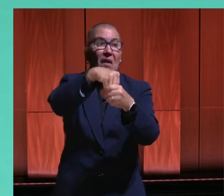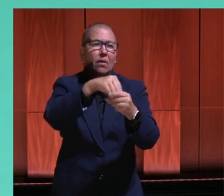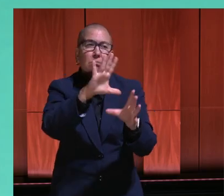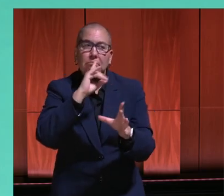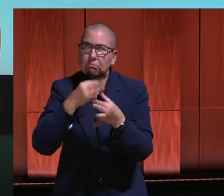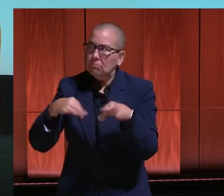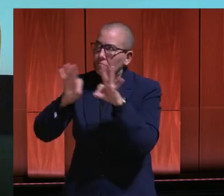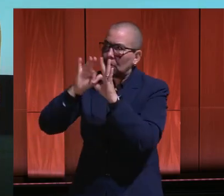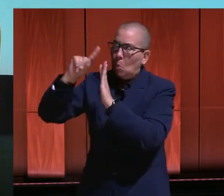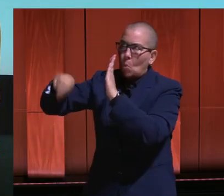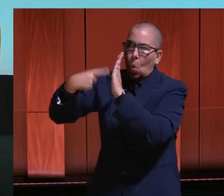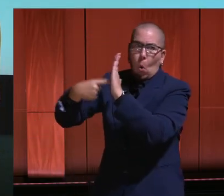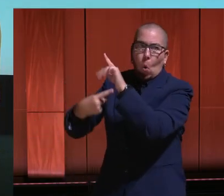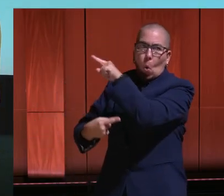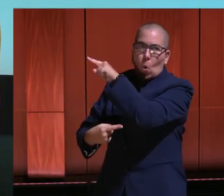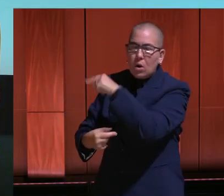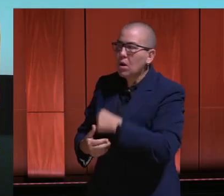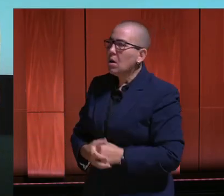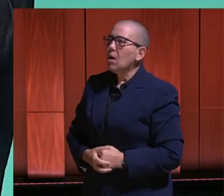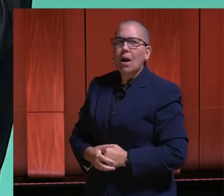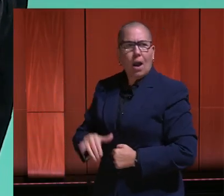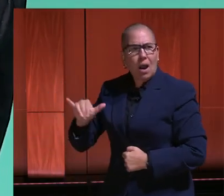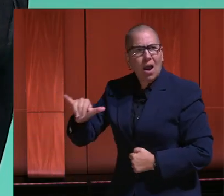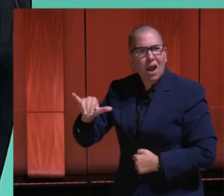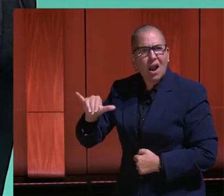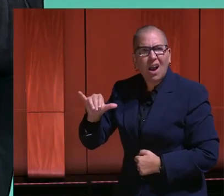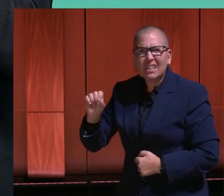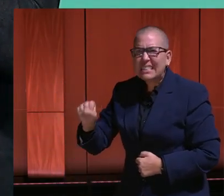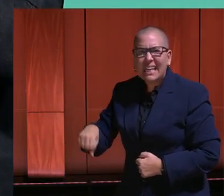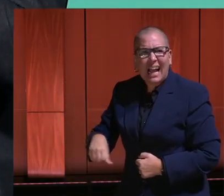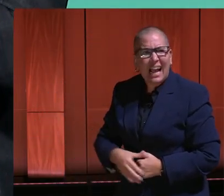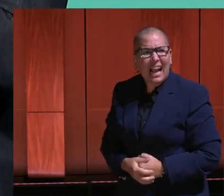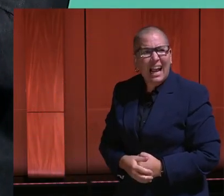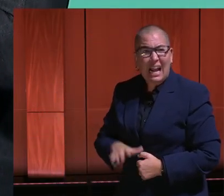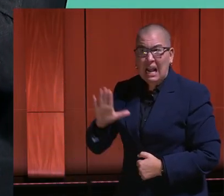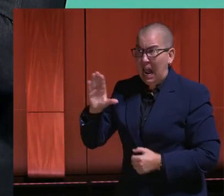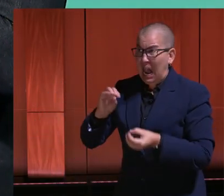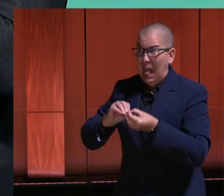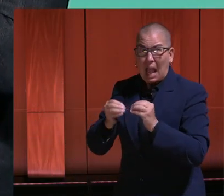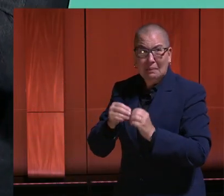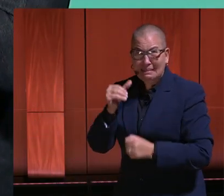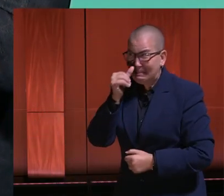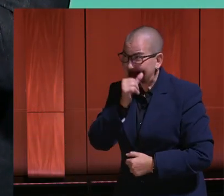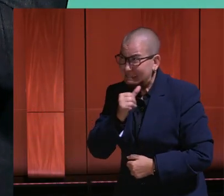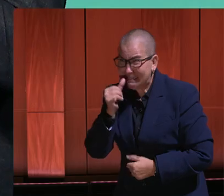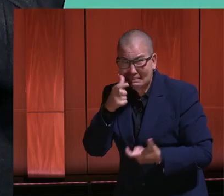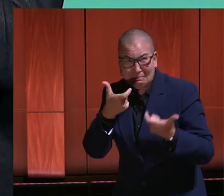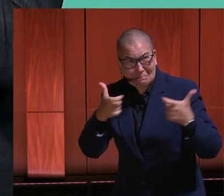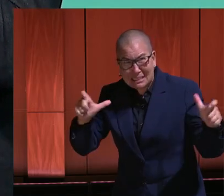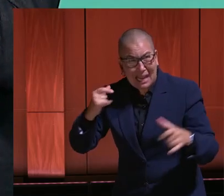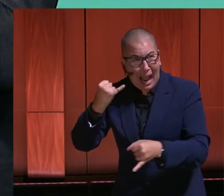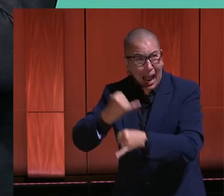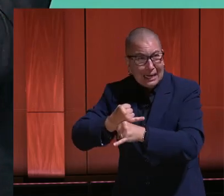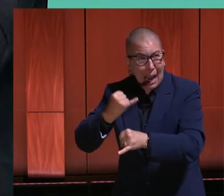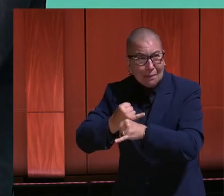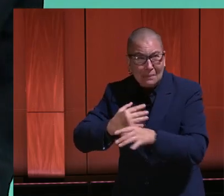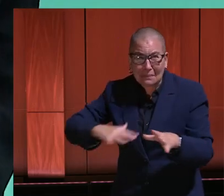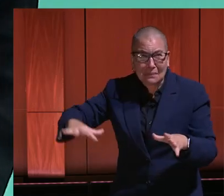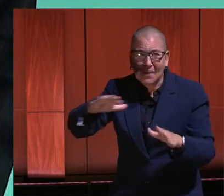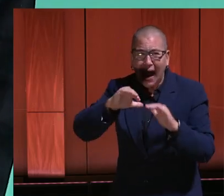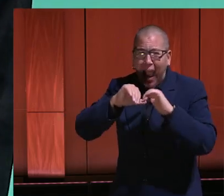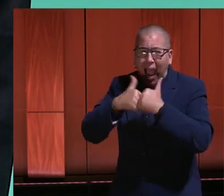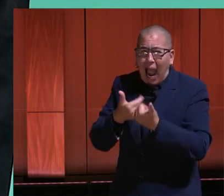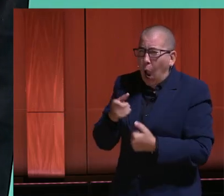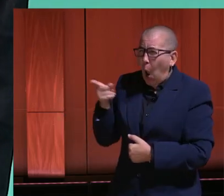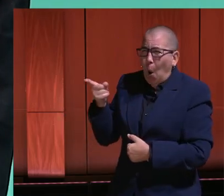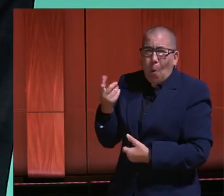Yeah, and that kind of figure is huge. So how do you make sure that the IT services